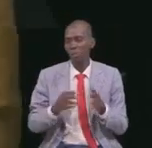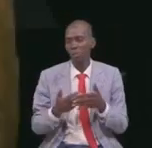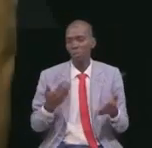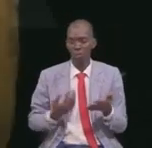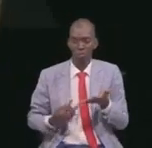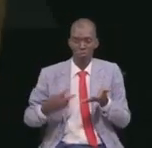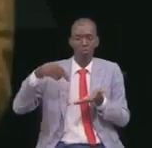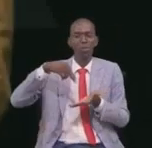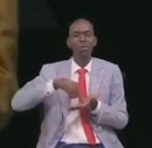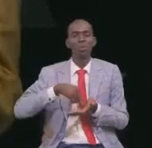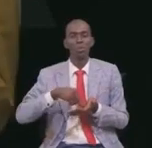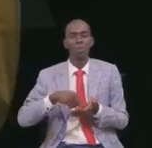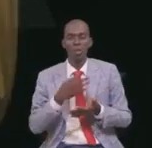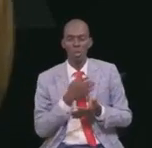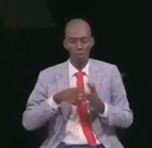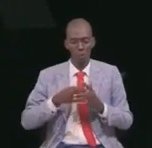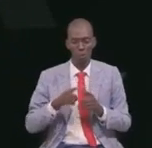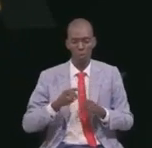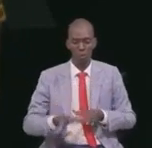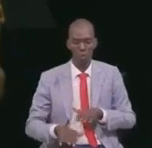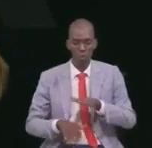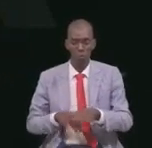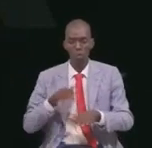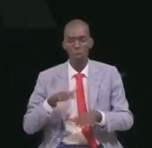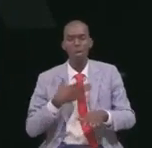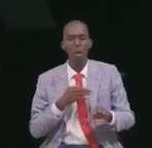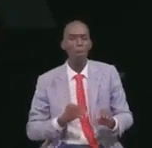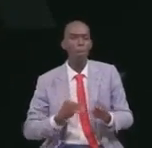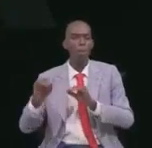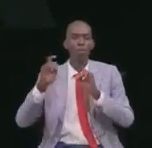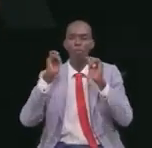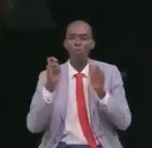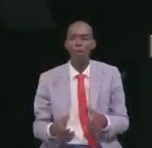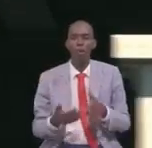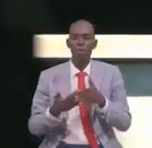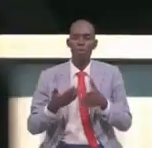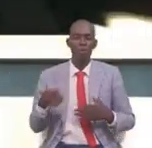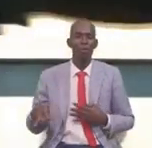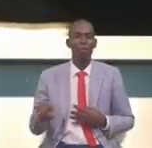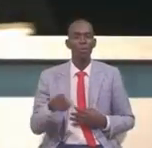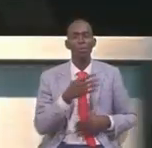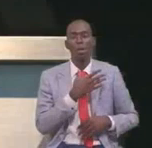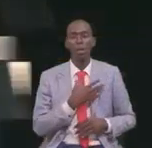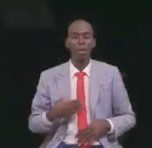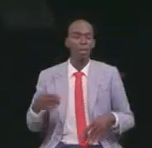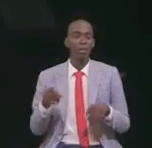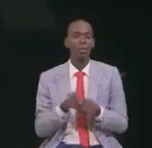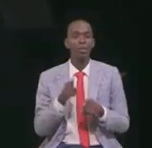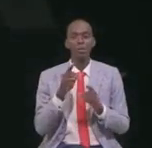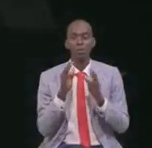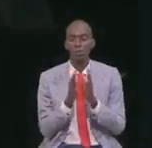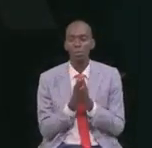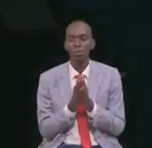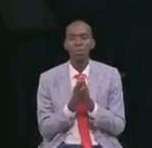his bed, and he walked, and he went forth before them all. And as we pray, when you hear the